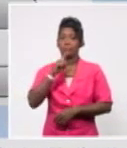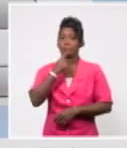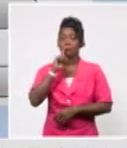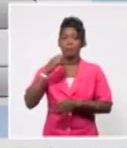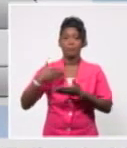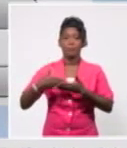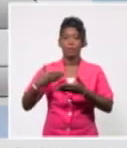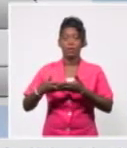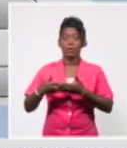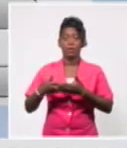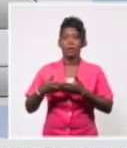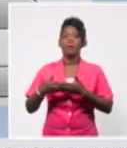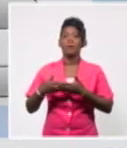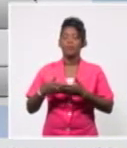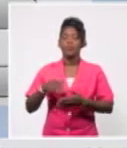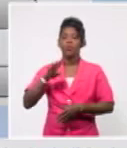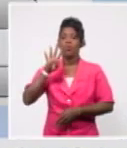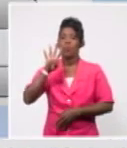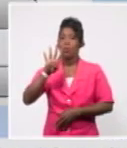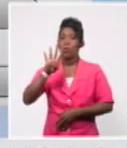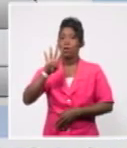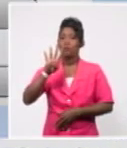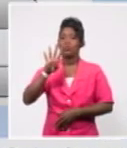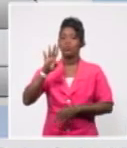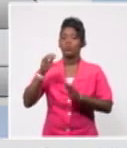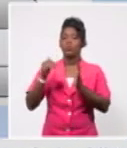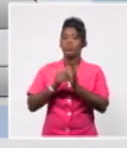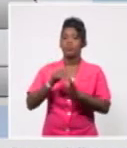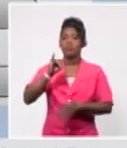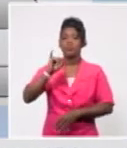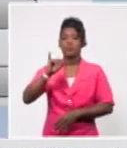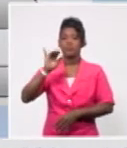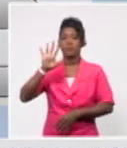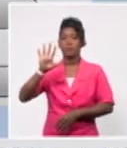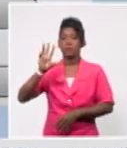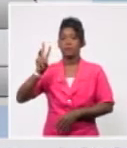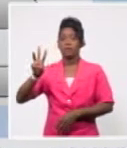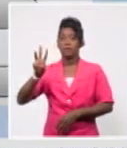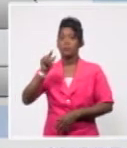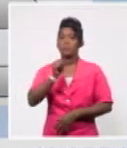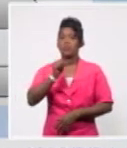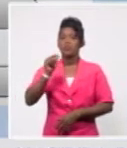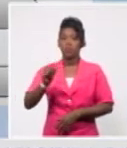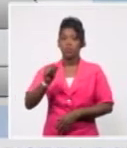4,653 people who have been diagnosed with the virus thus far in Cuba,